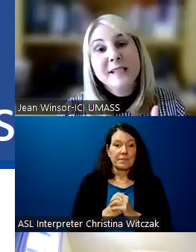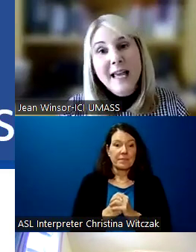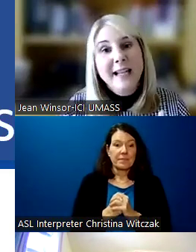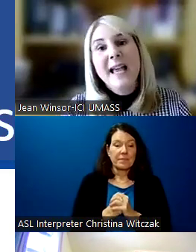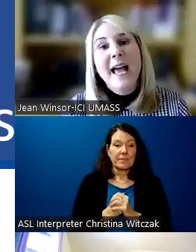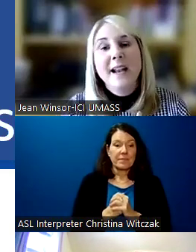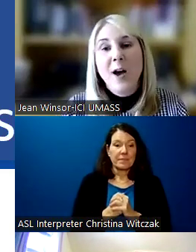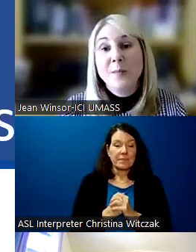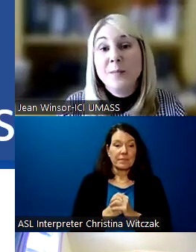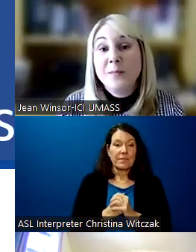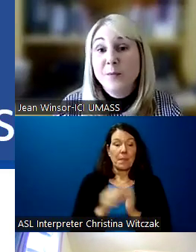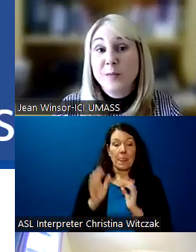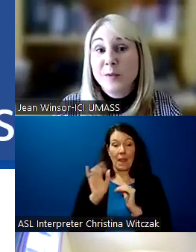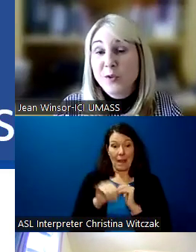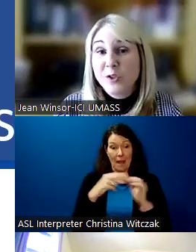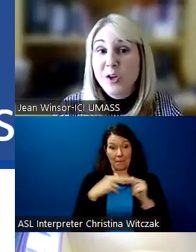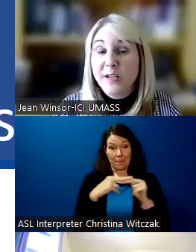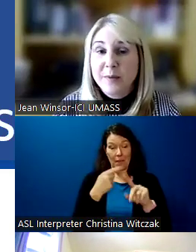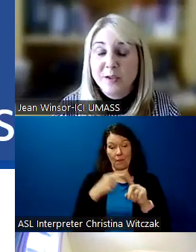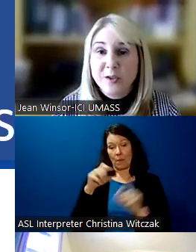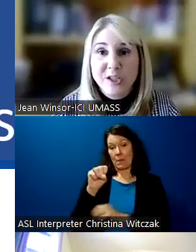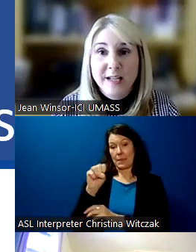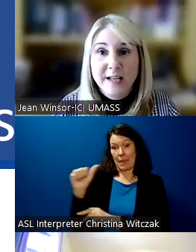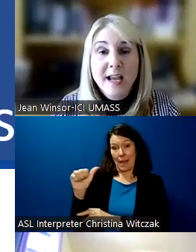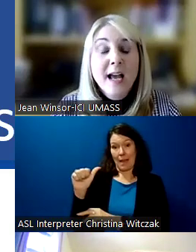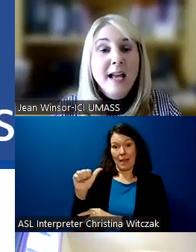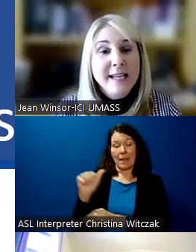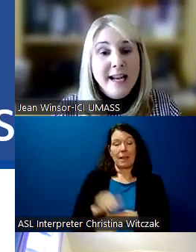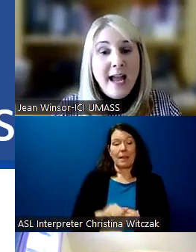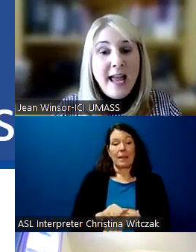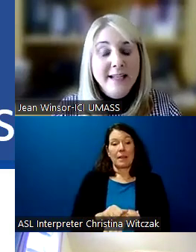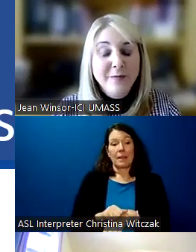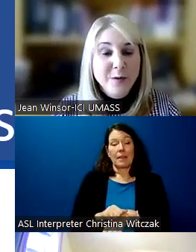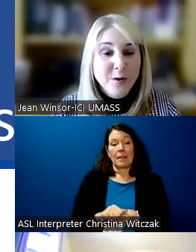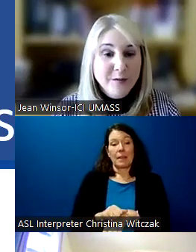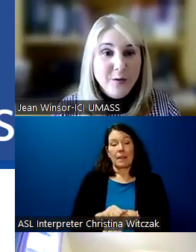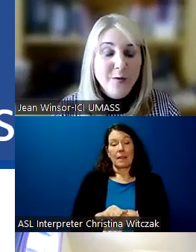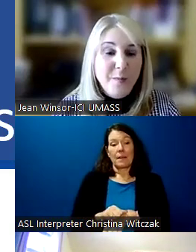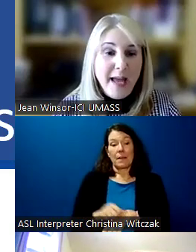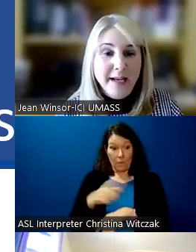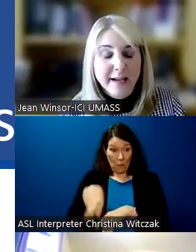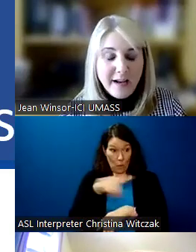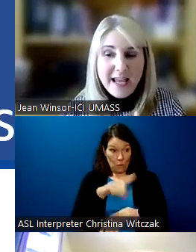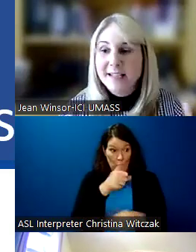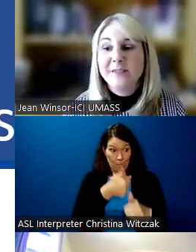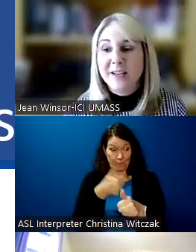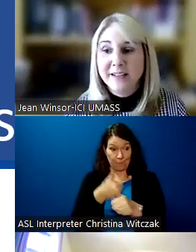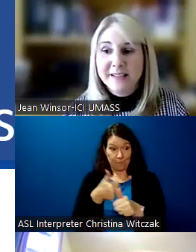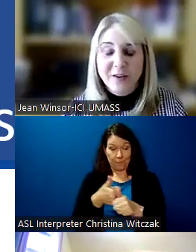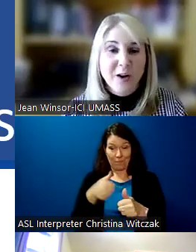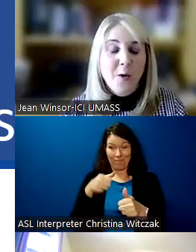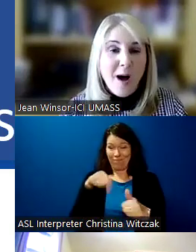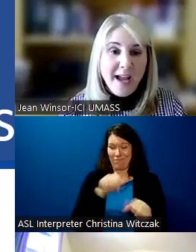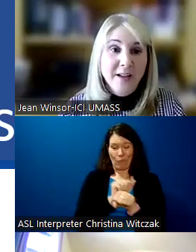So this slide again comes from the Social Security Administration data. And for those of you who've been in this